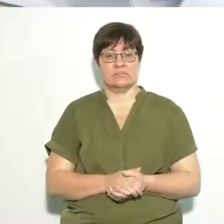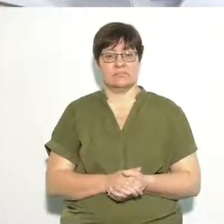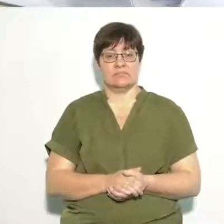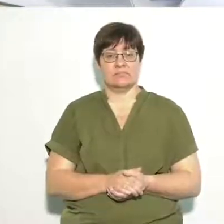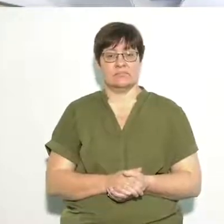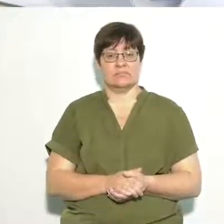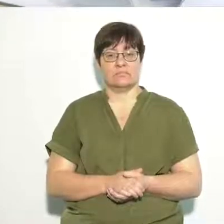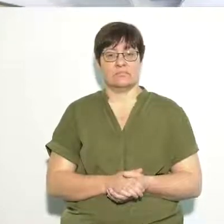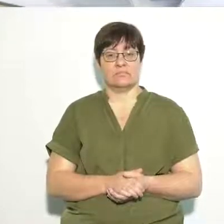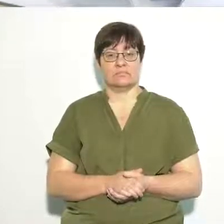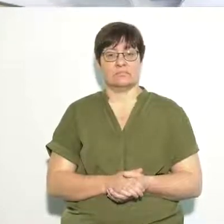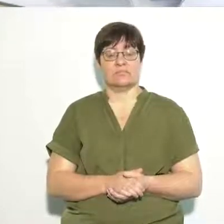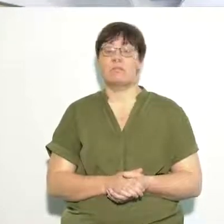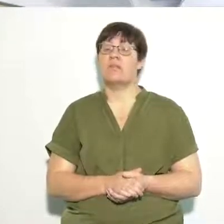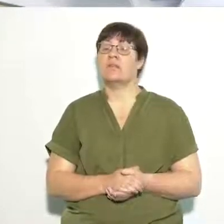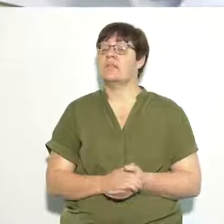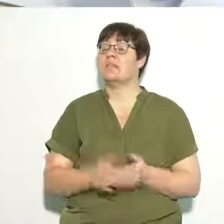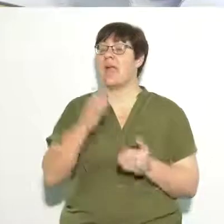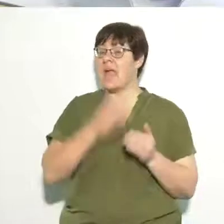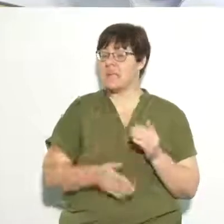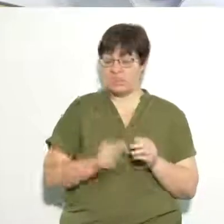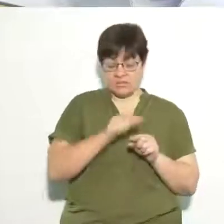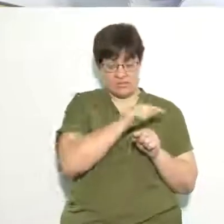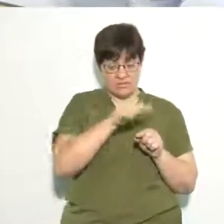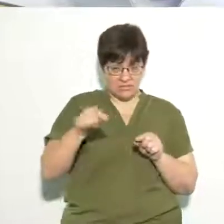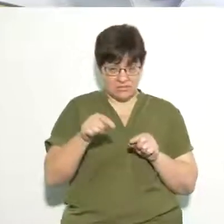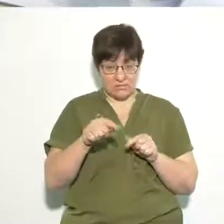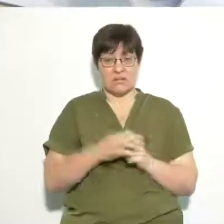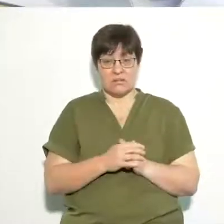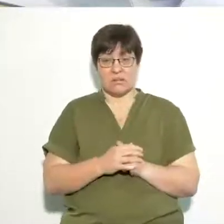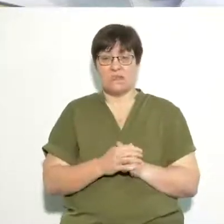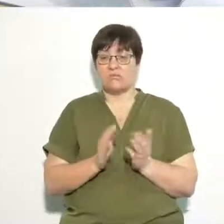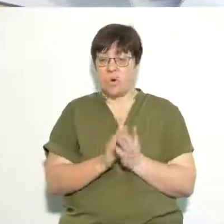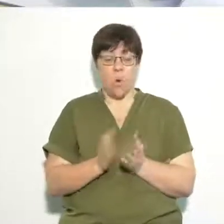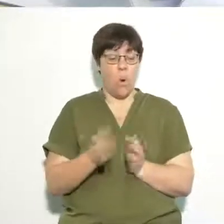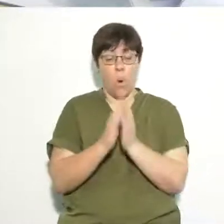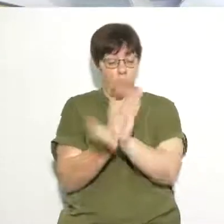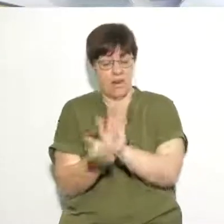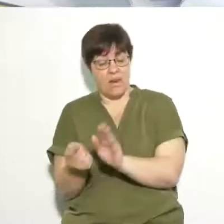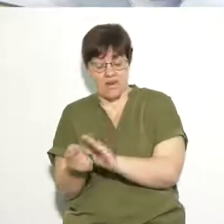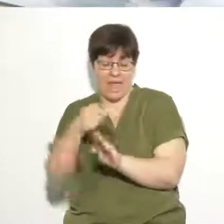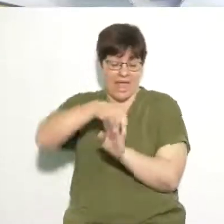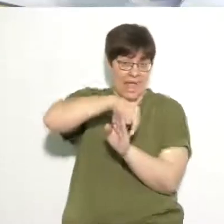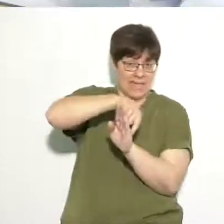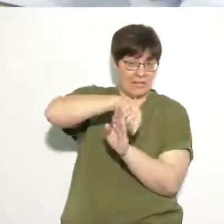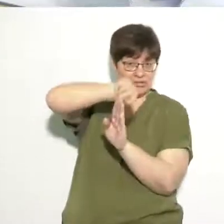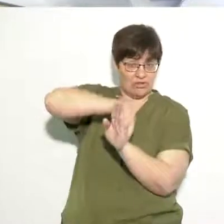You then need to draw your butterfly on the edge where you have folded, not the open side.